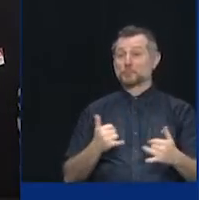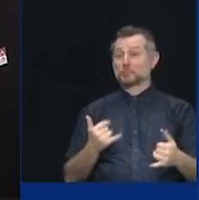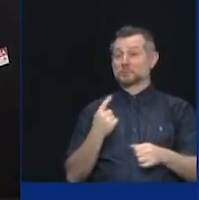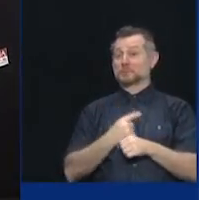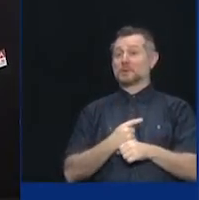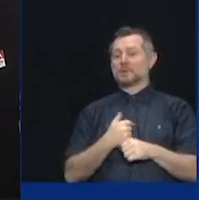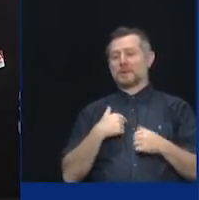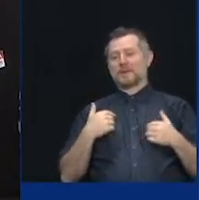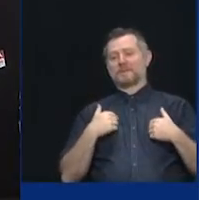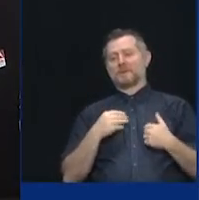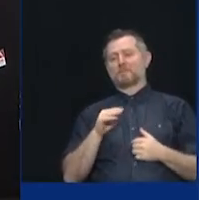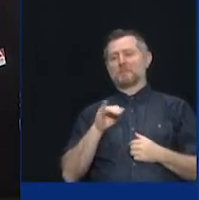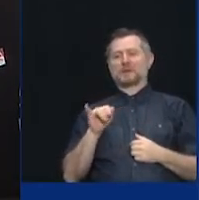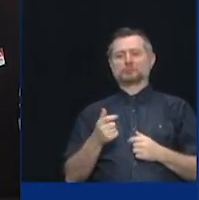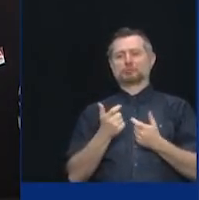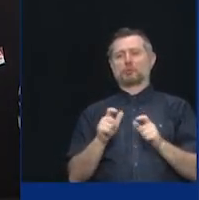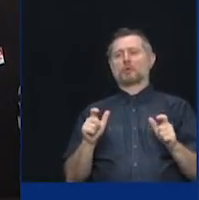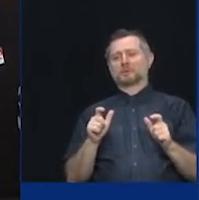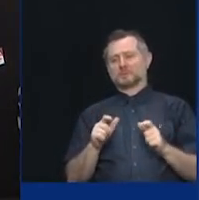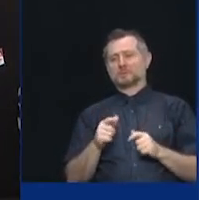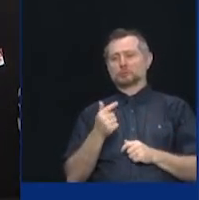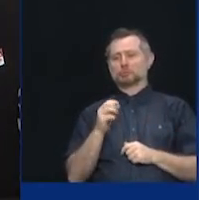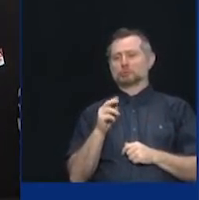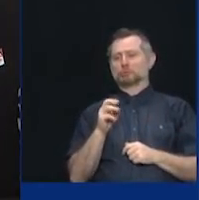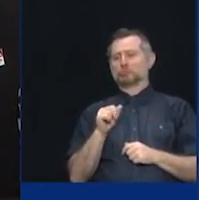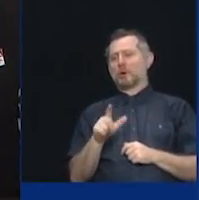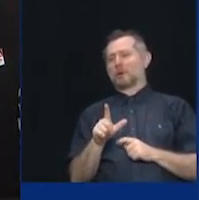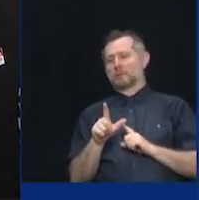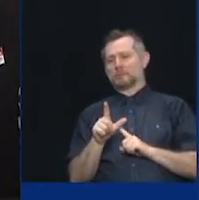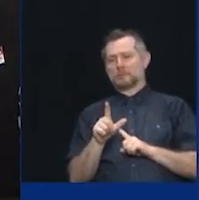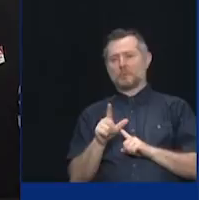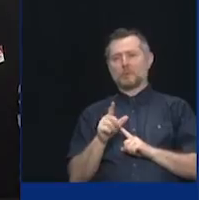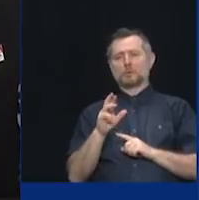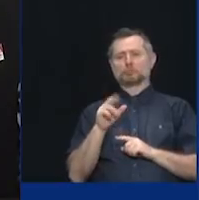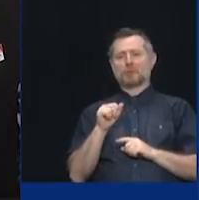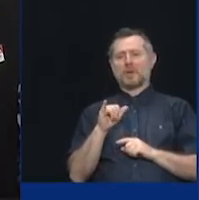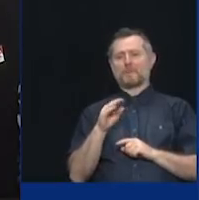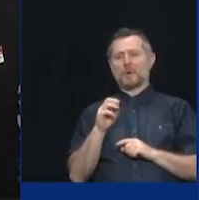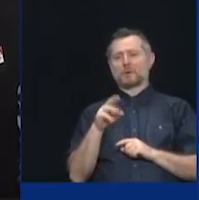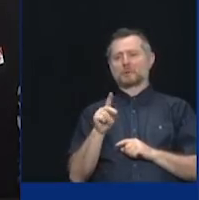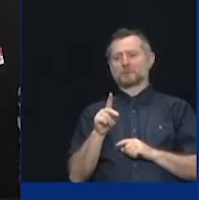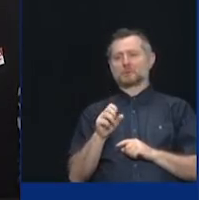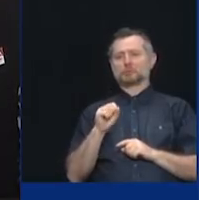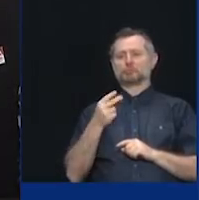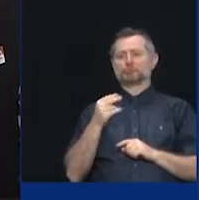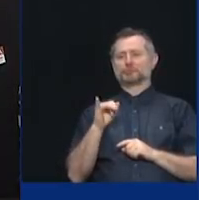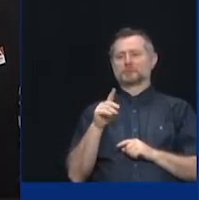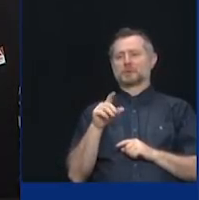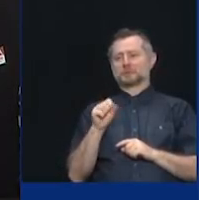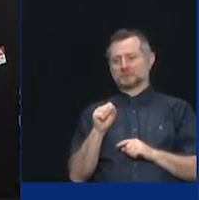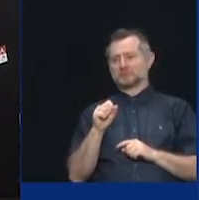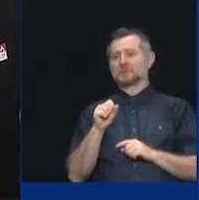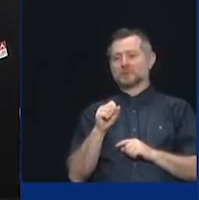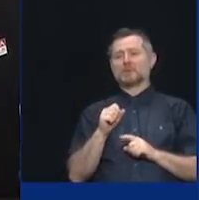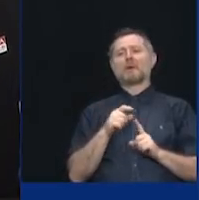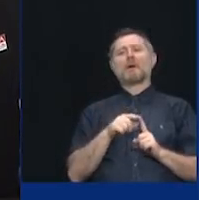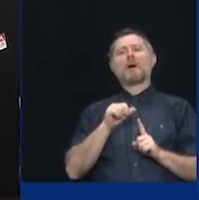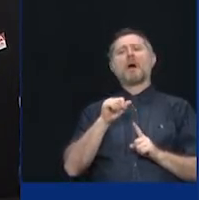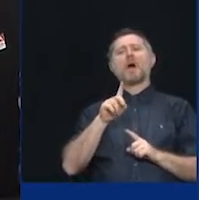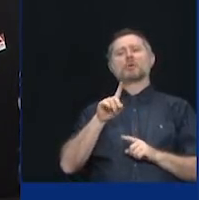Raymond Shield, who is the Adjunct General of the New York National Guard. The National Guard